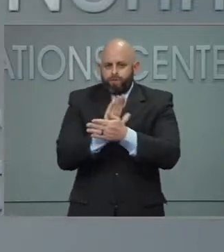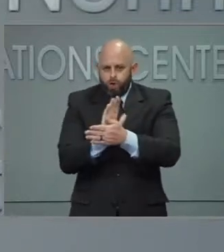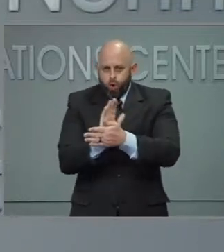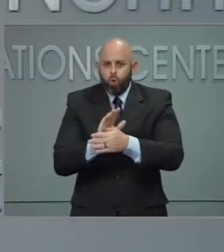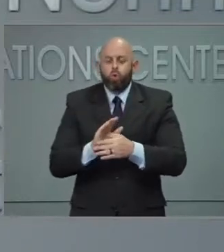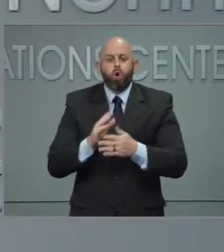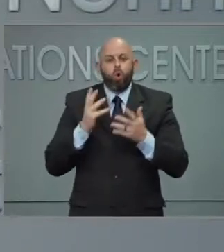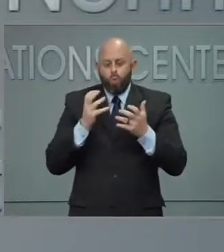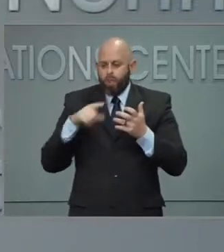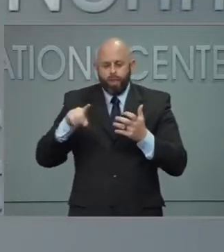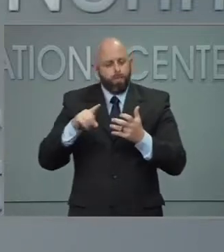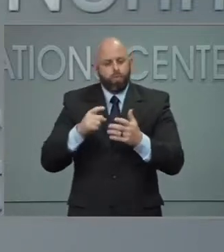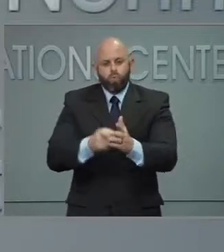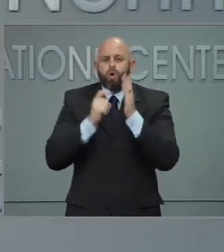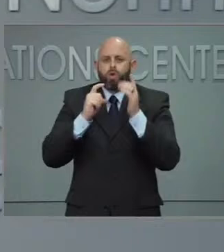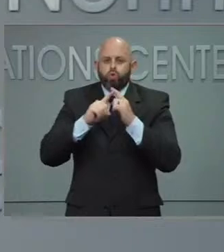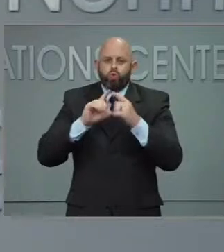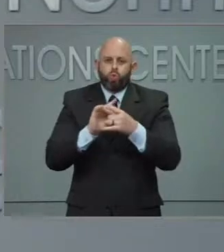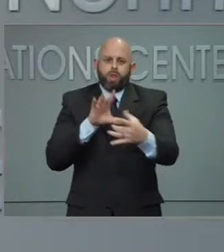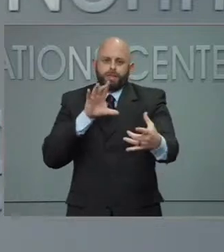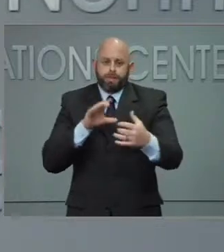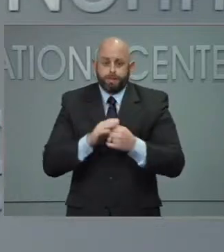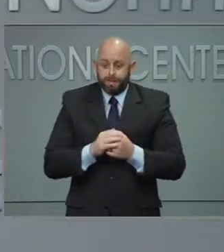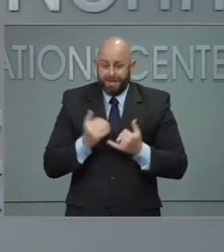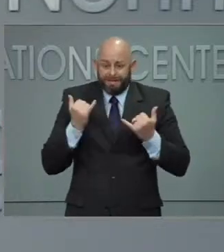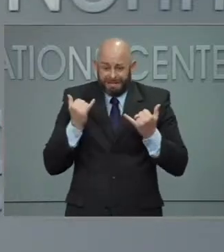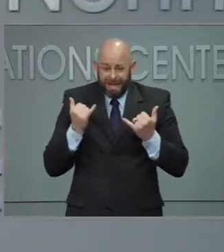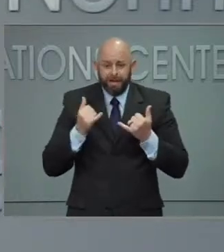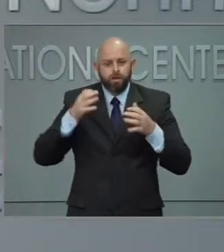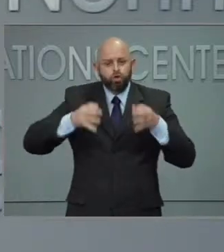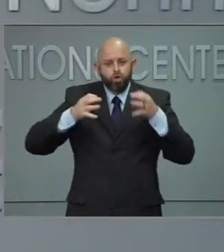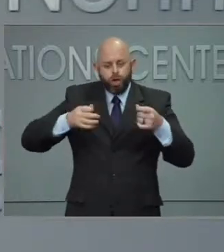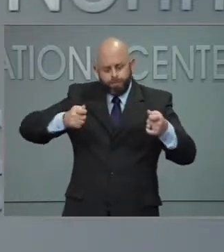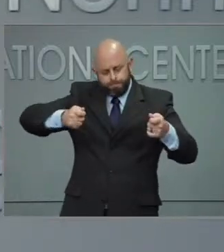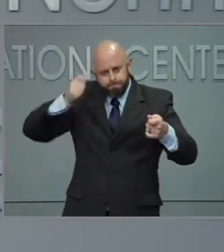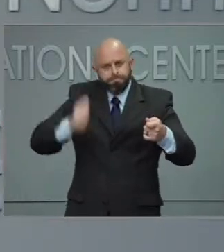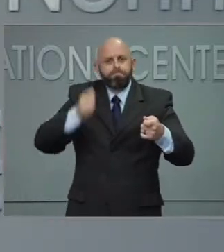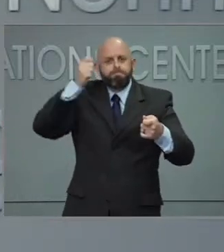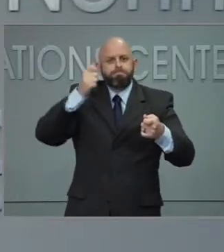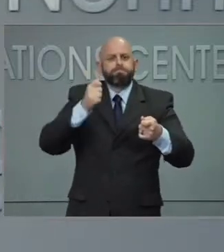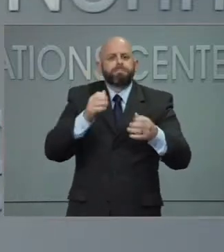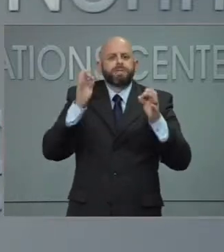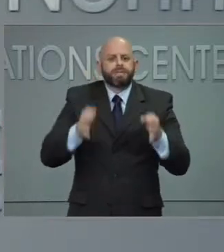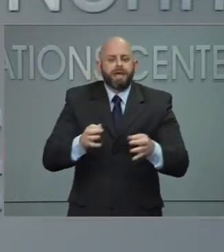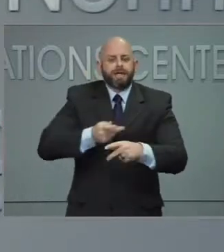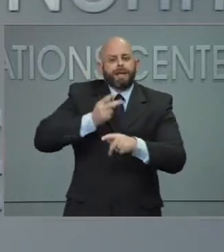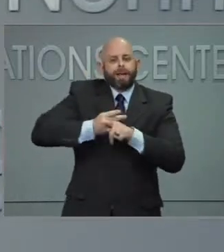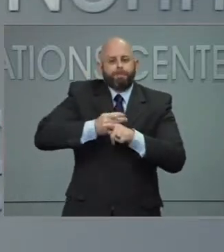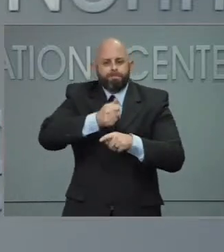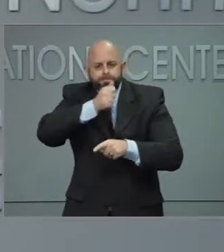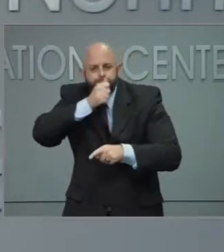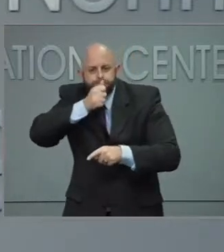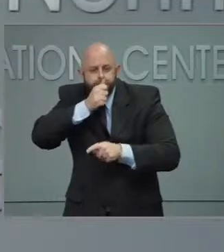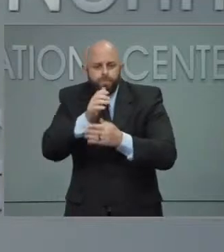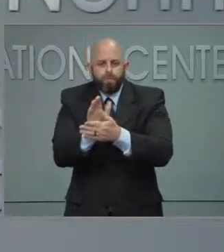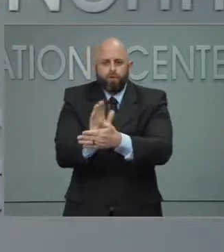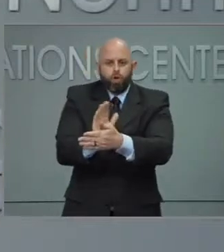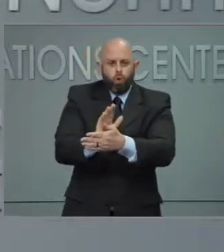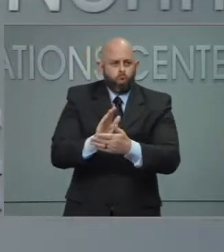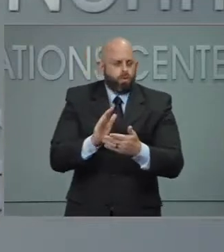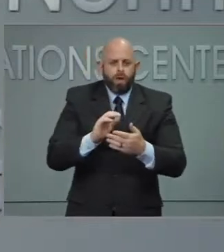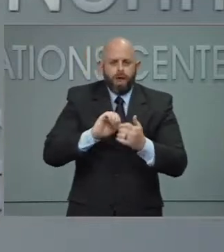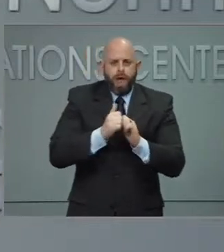that then a judge today not deciding to release that video, does that instill any public trust? Does it promote transparency at all, do you